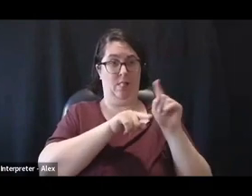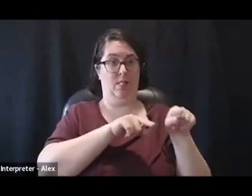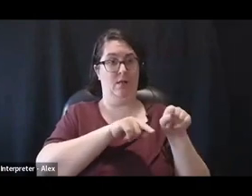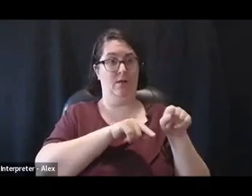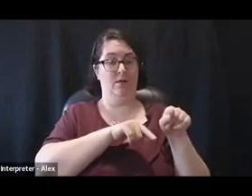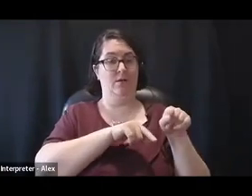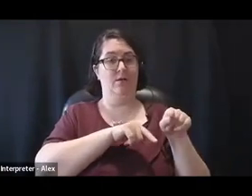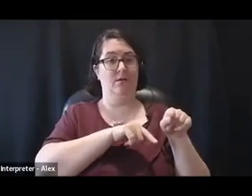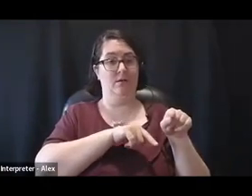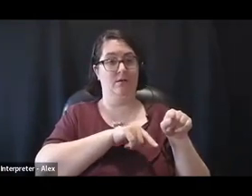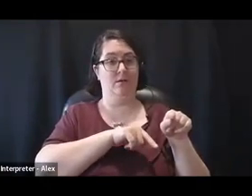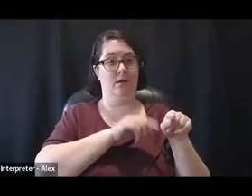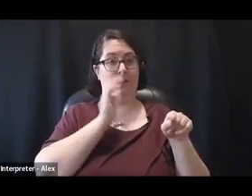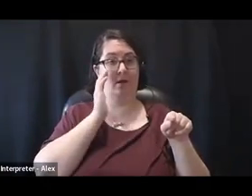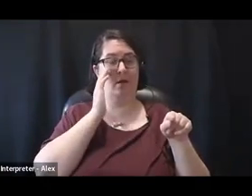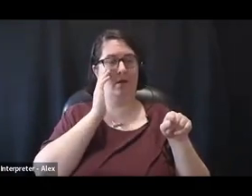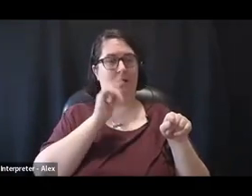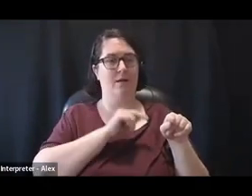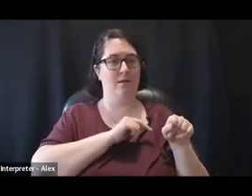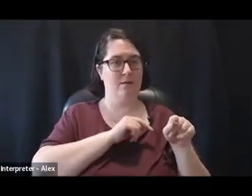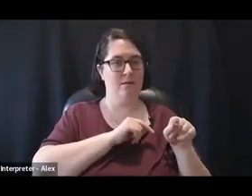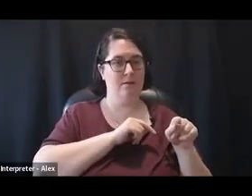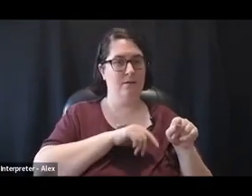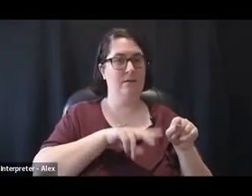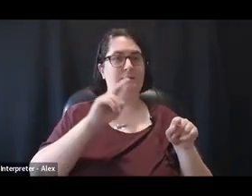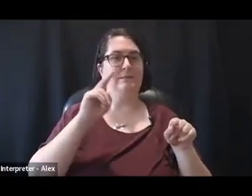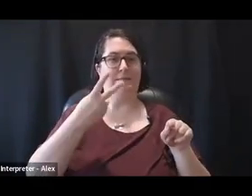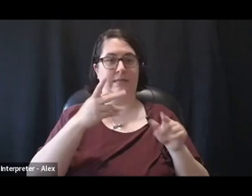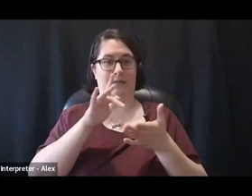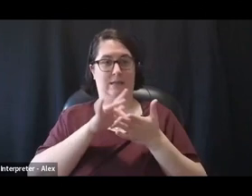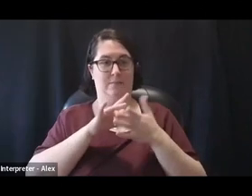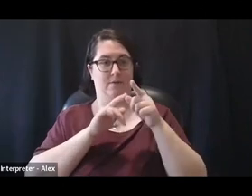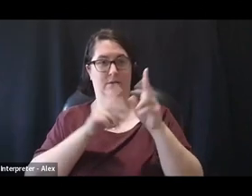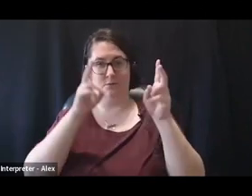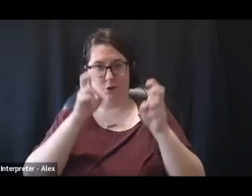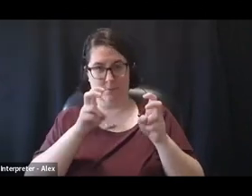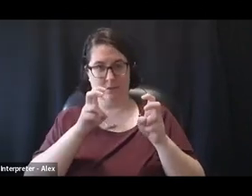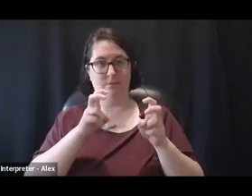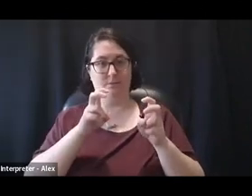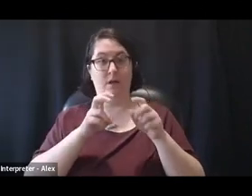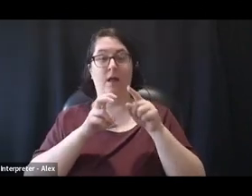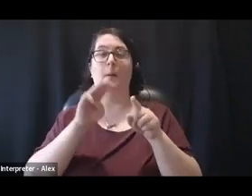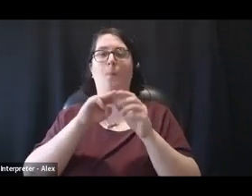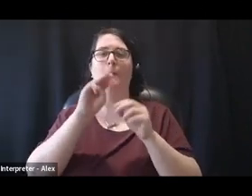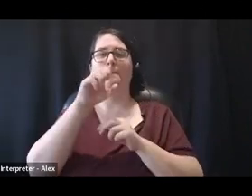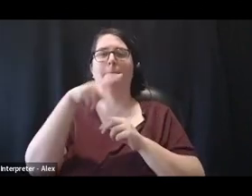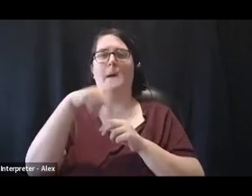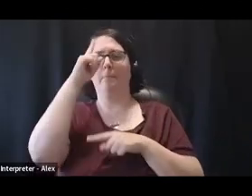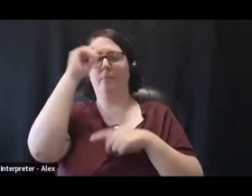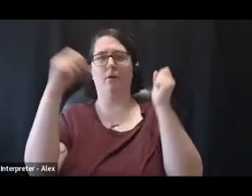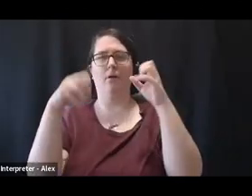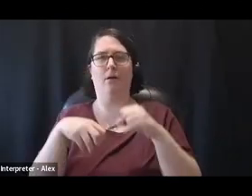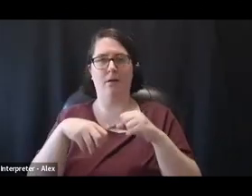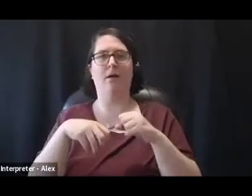We also created a notebook, Digital Initiatives in the Broad Visual and Media Arts Sector, which is a map to which you're invited